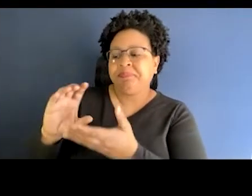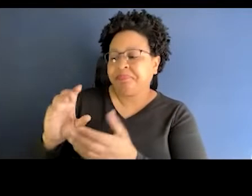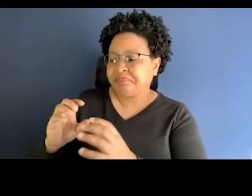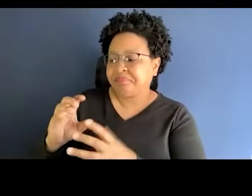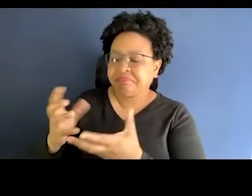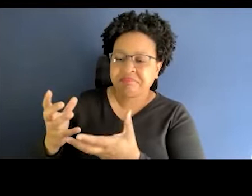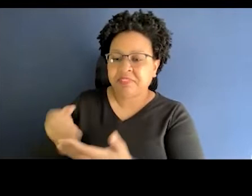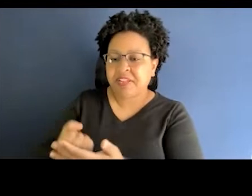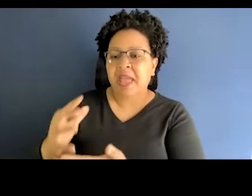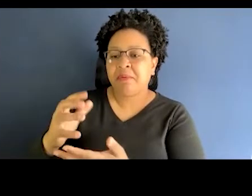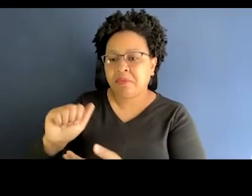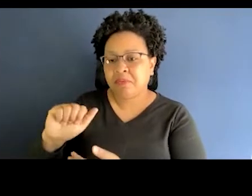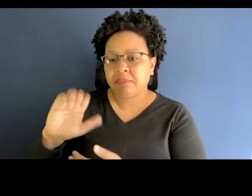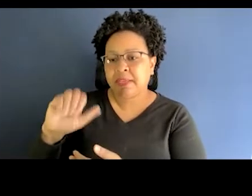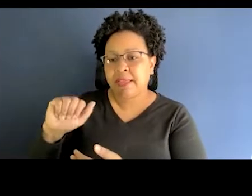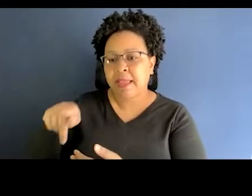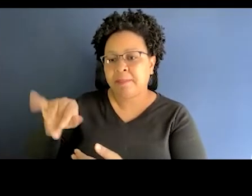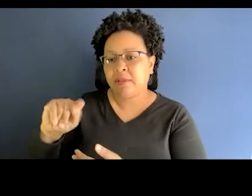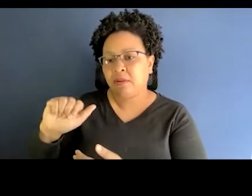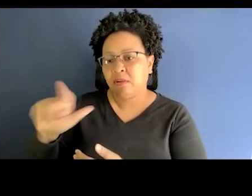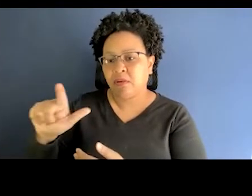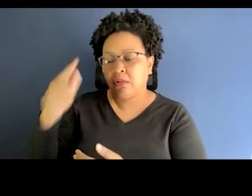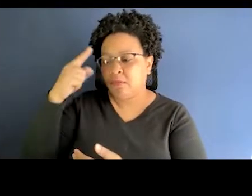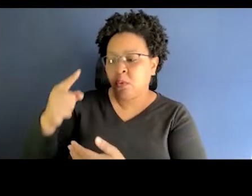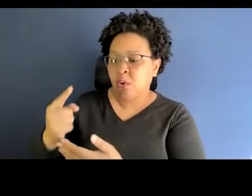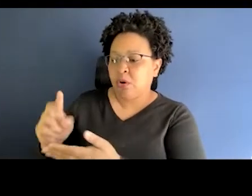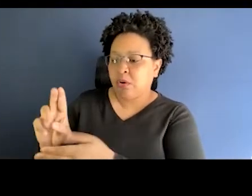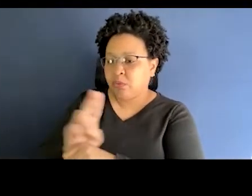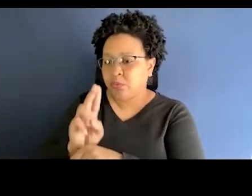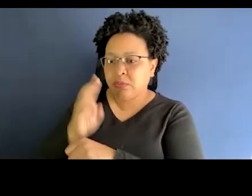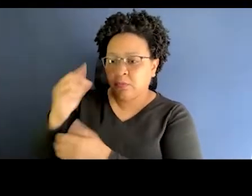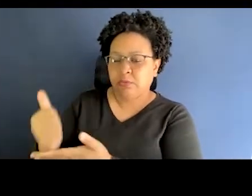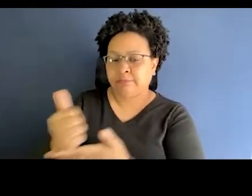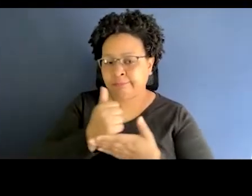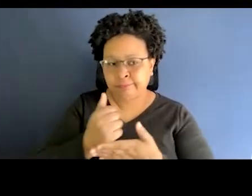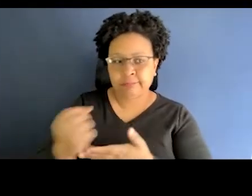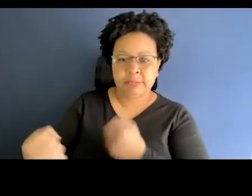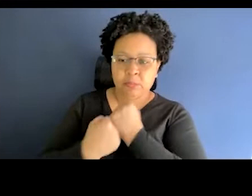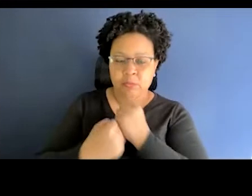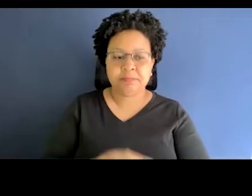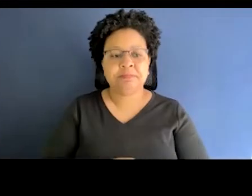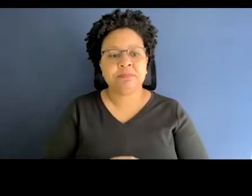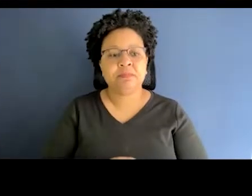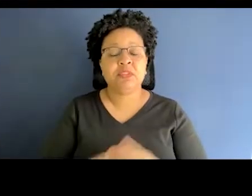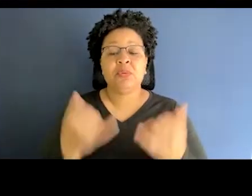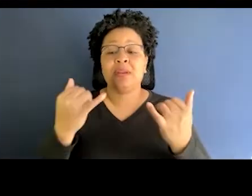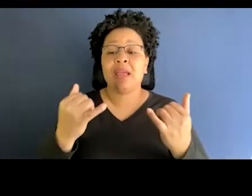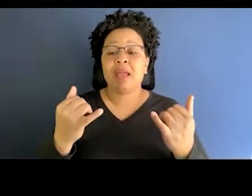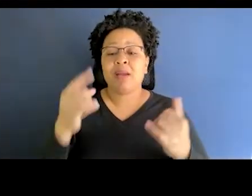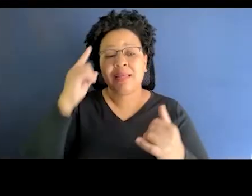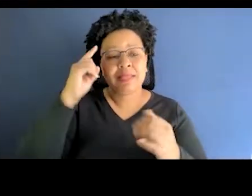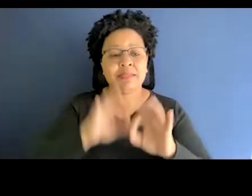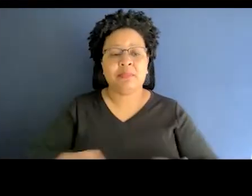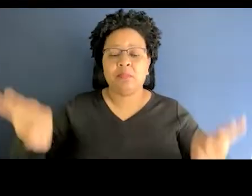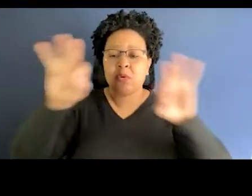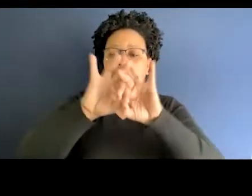this particular study and about some of the findings next. So I think it's really important because, as you know, I'm a teacher